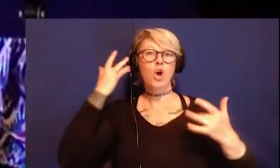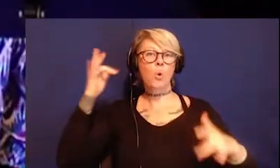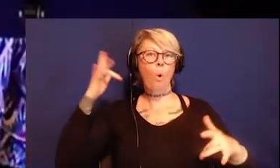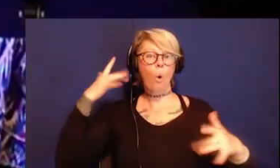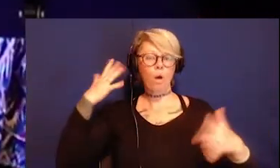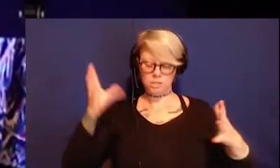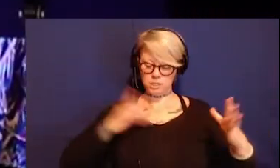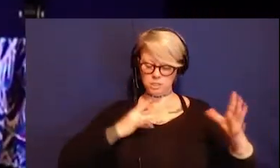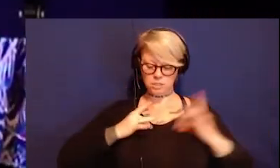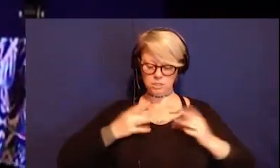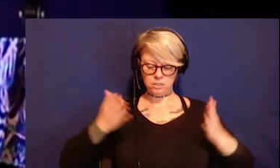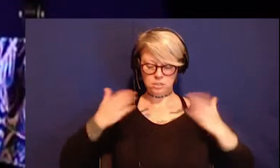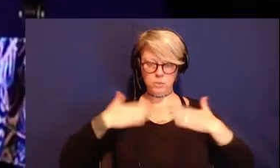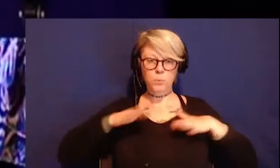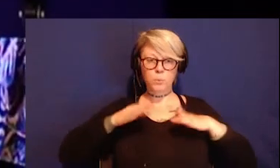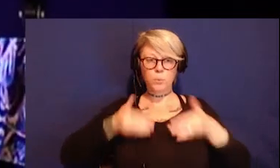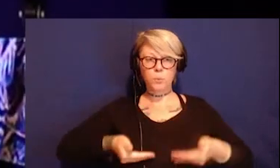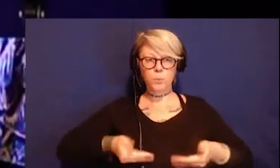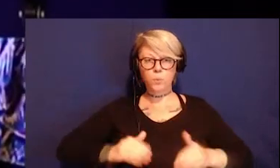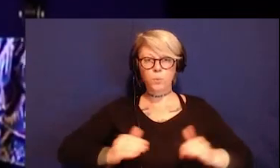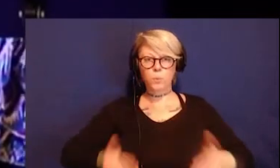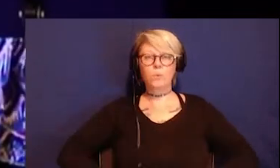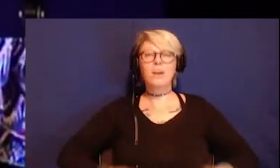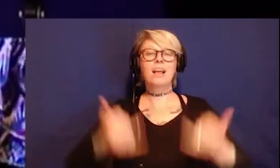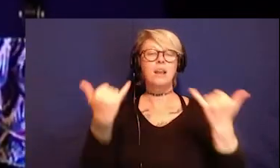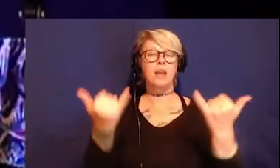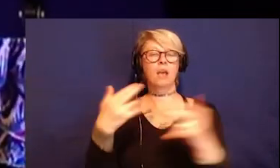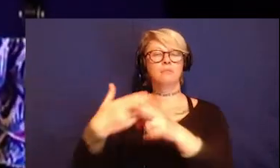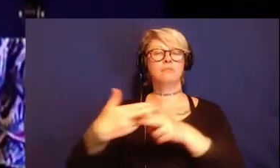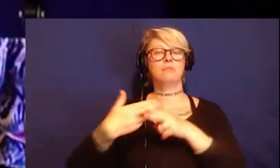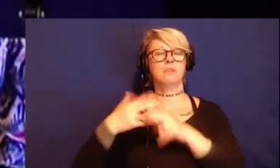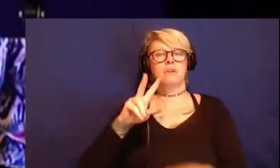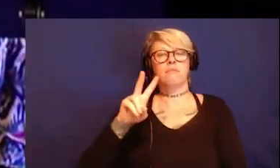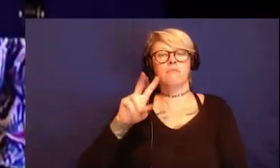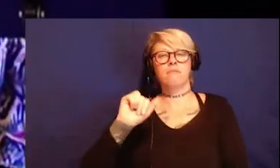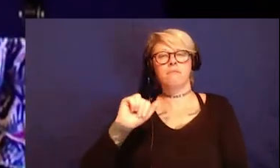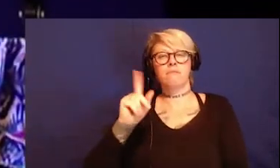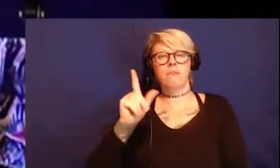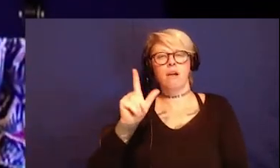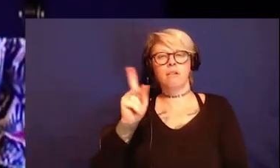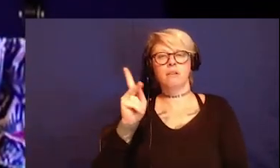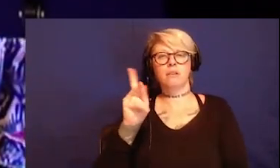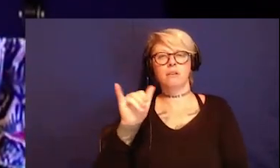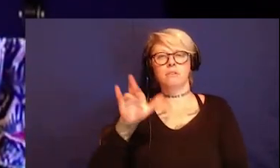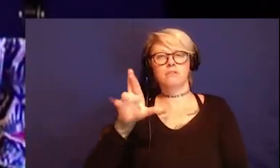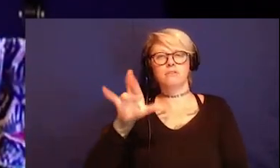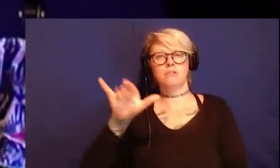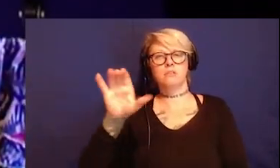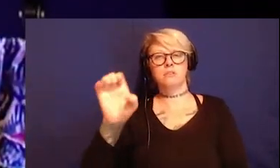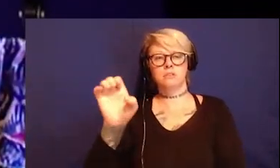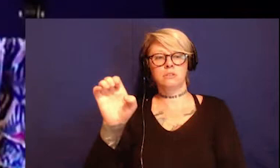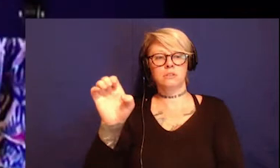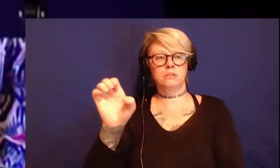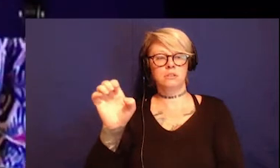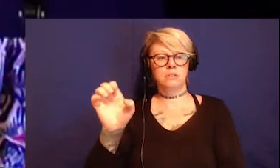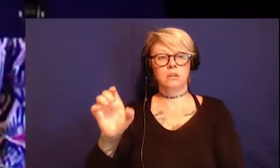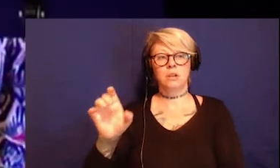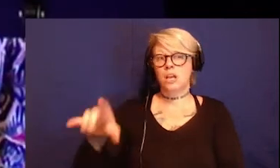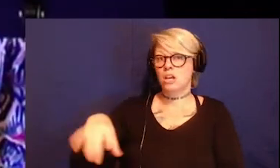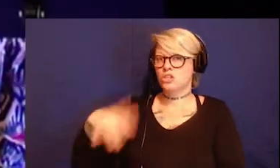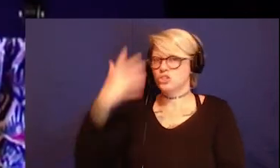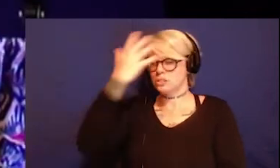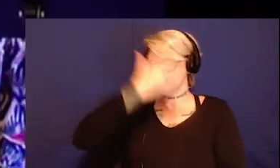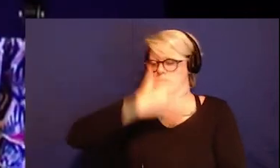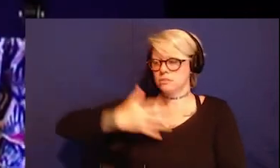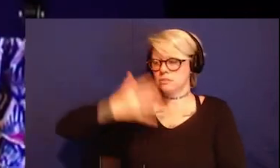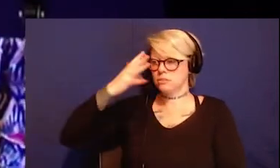body. She's now a Valkyrie. She's carrying herself like she knows exactly what comes next, and she's